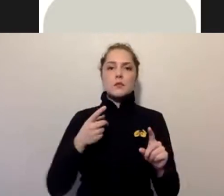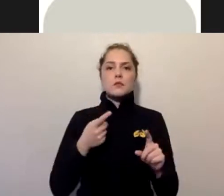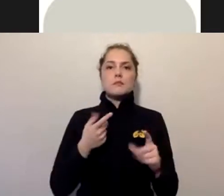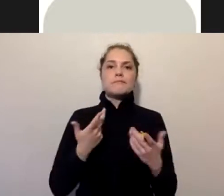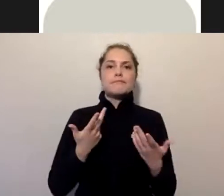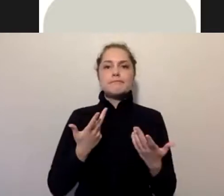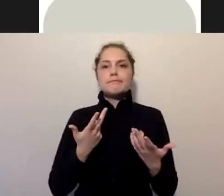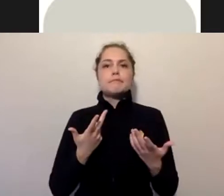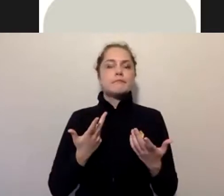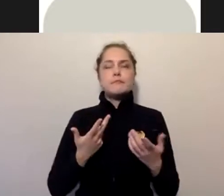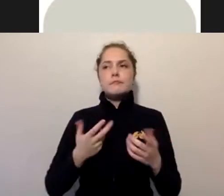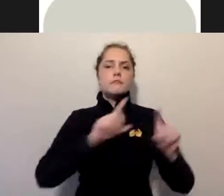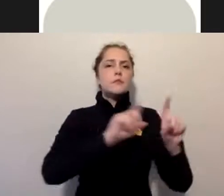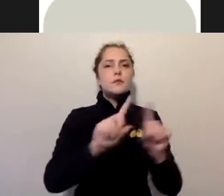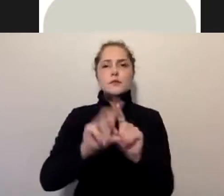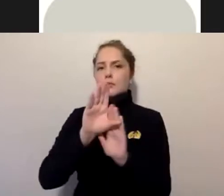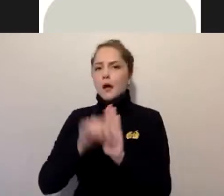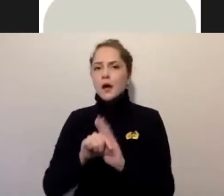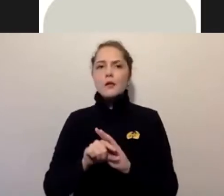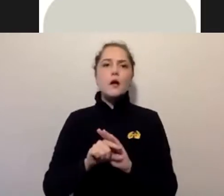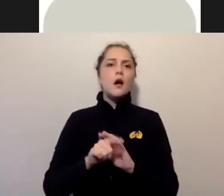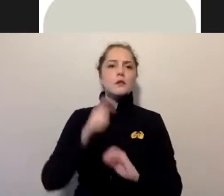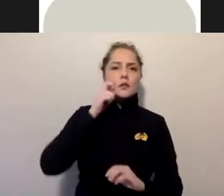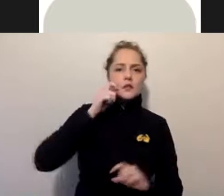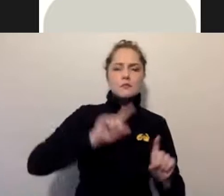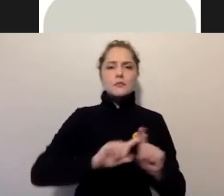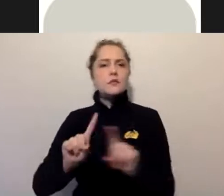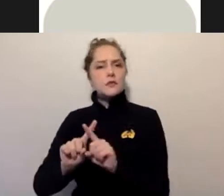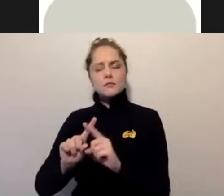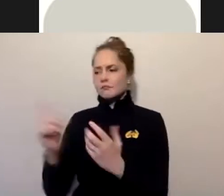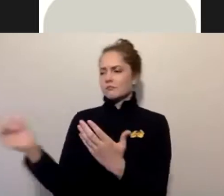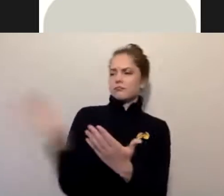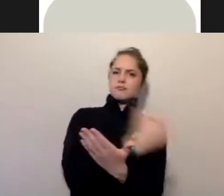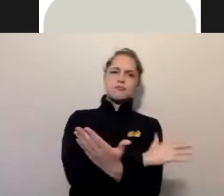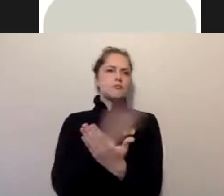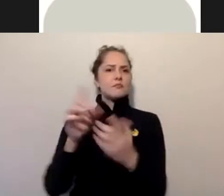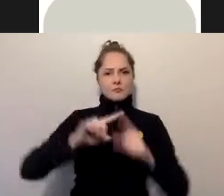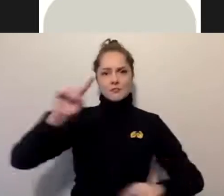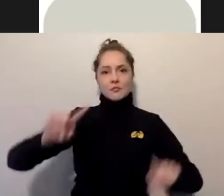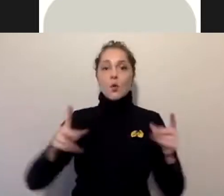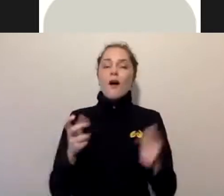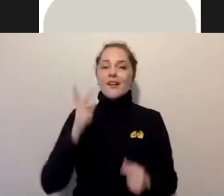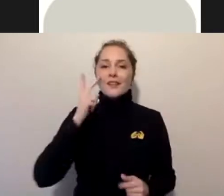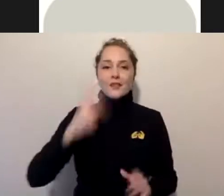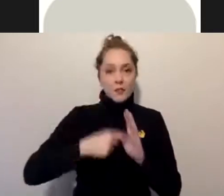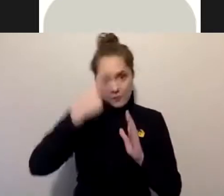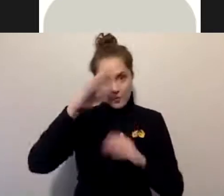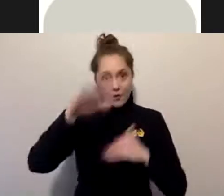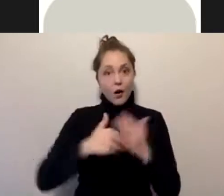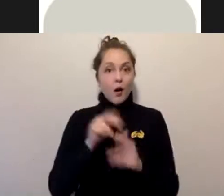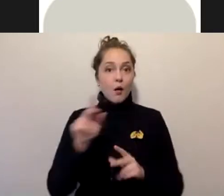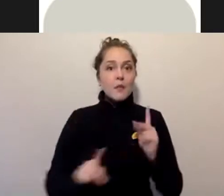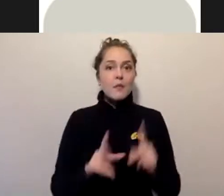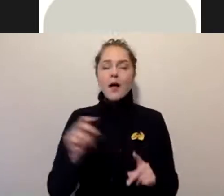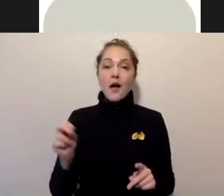the background, ethnicity, etc. spectrum want to see representation for all people. And we have